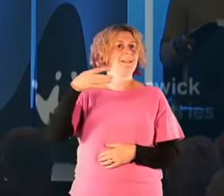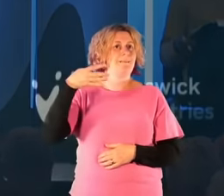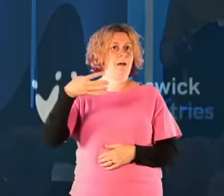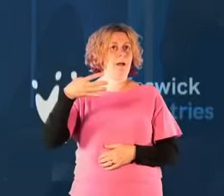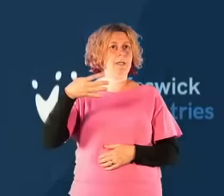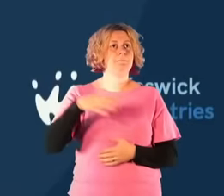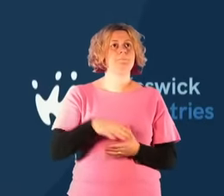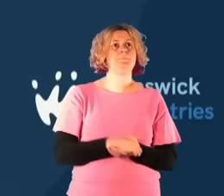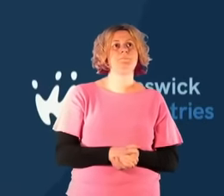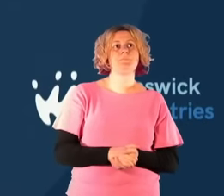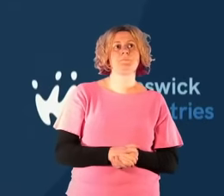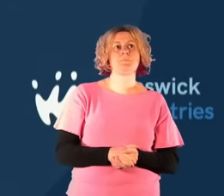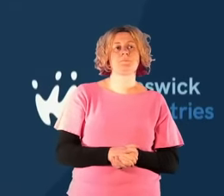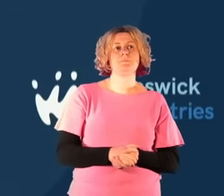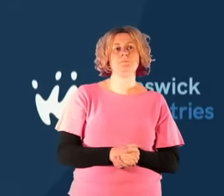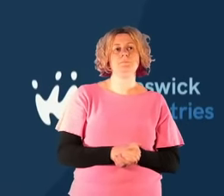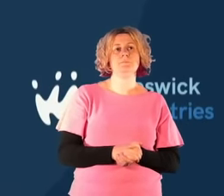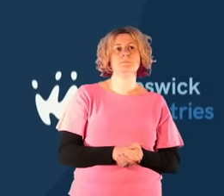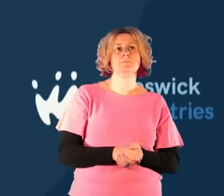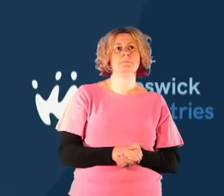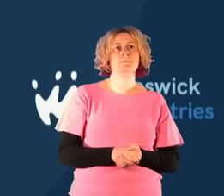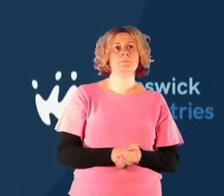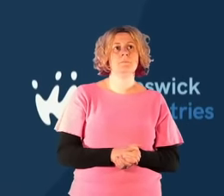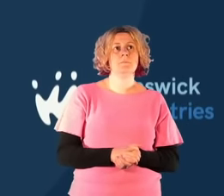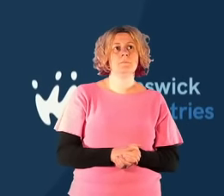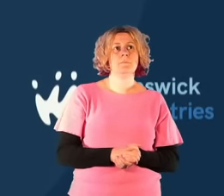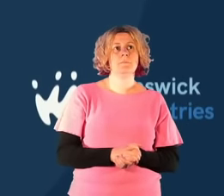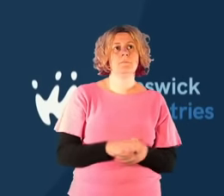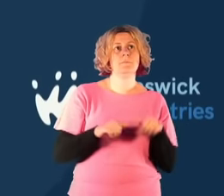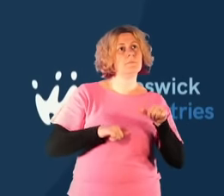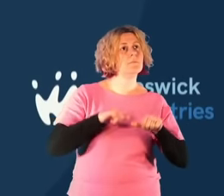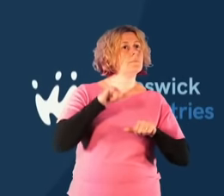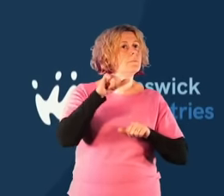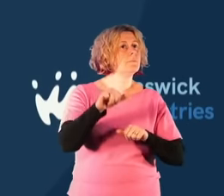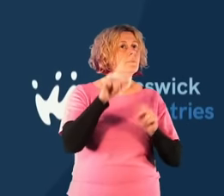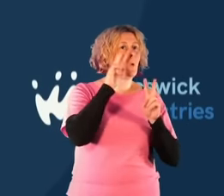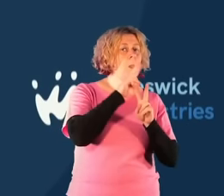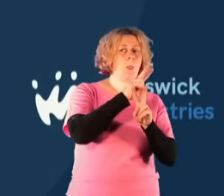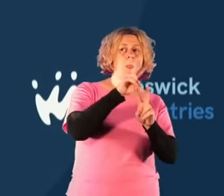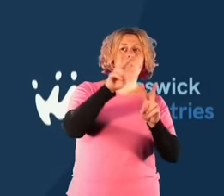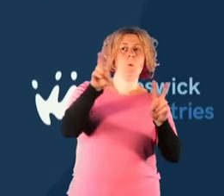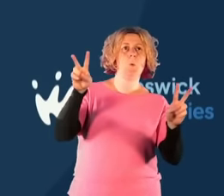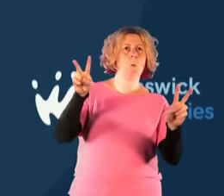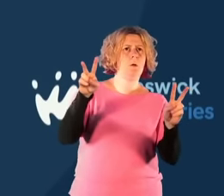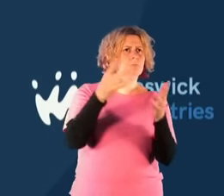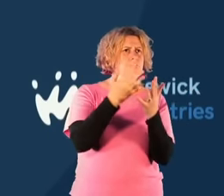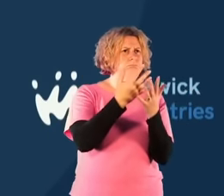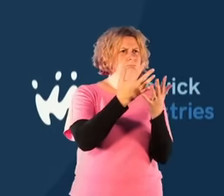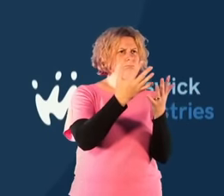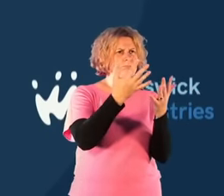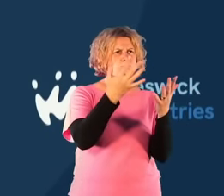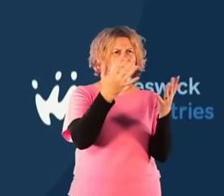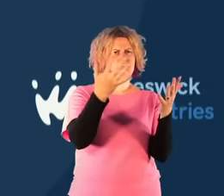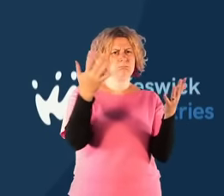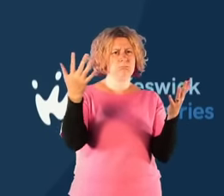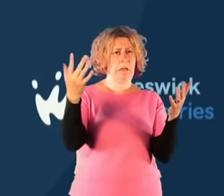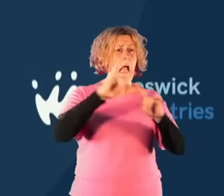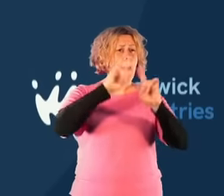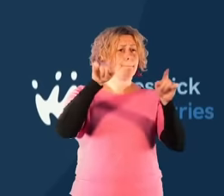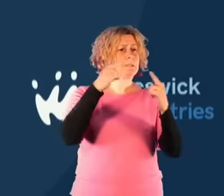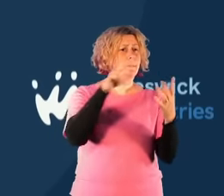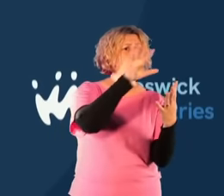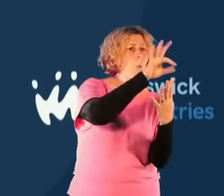9. After this, I looked, and there before me was a great multitude that no one could